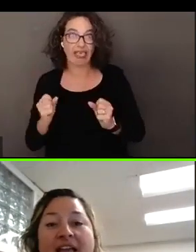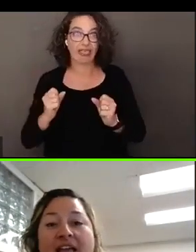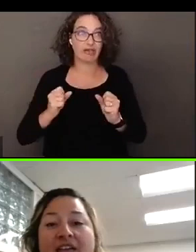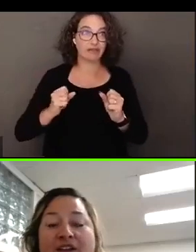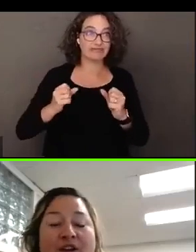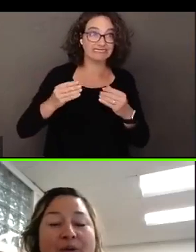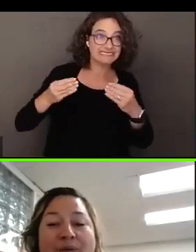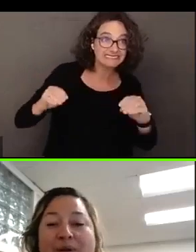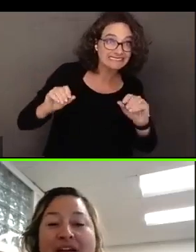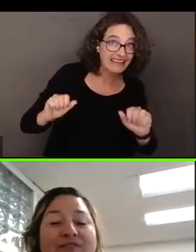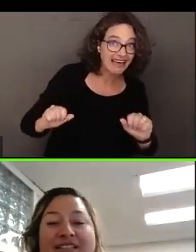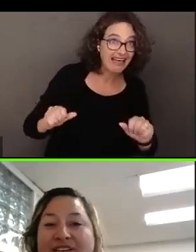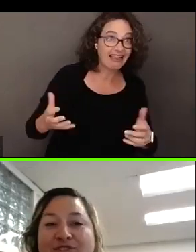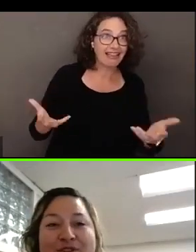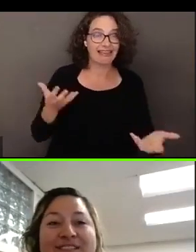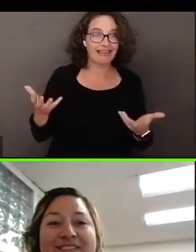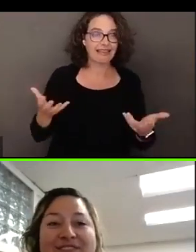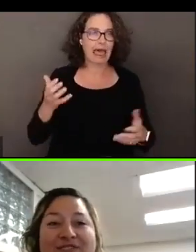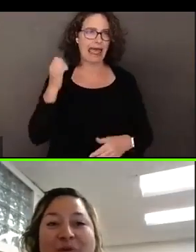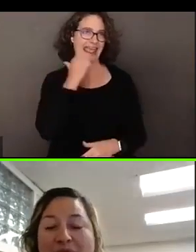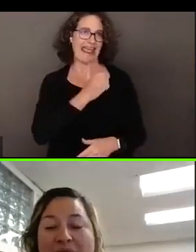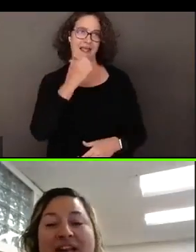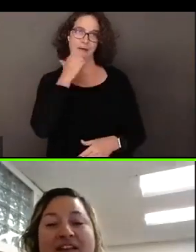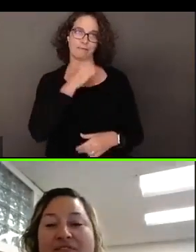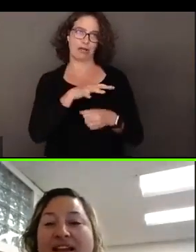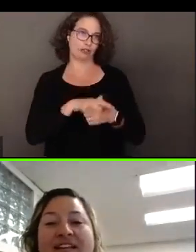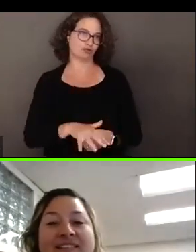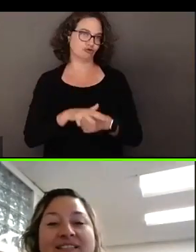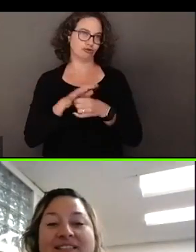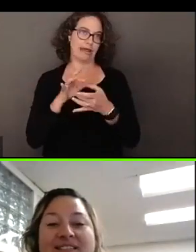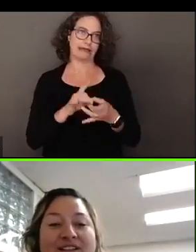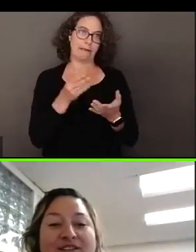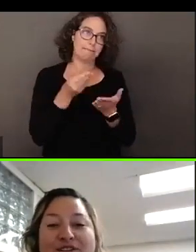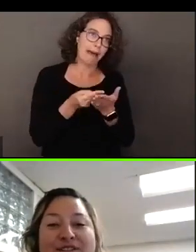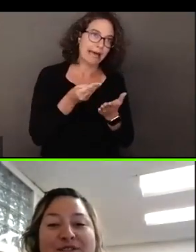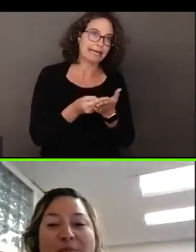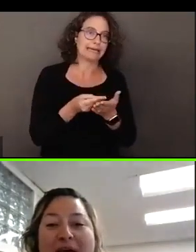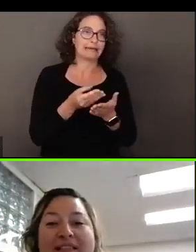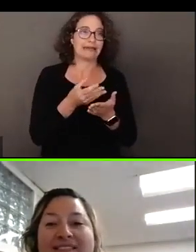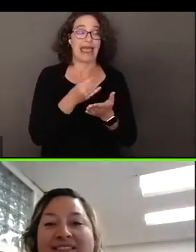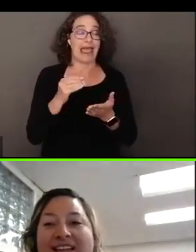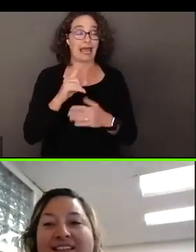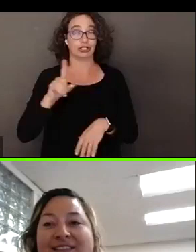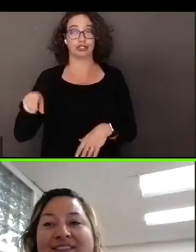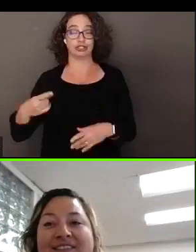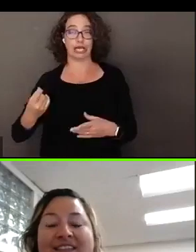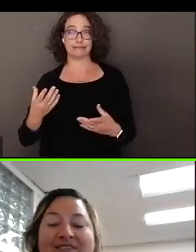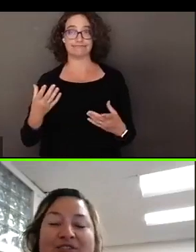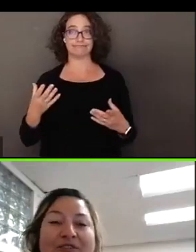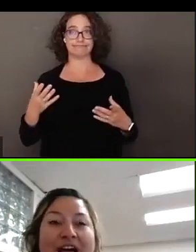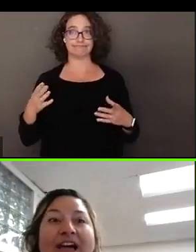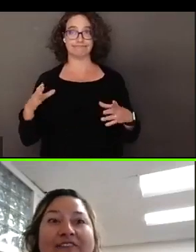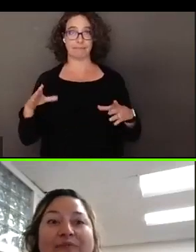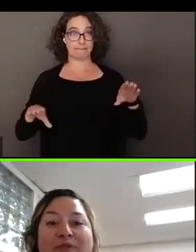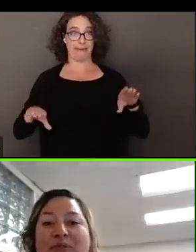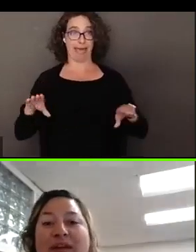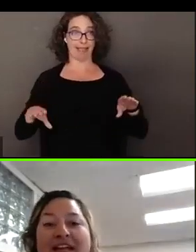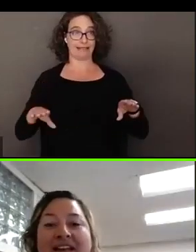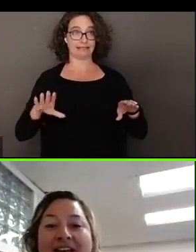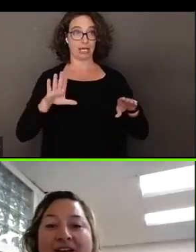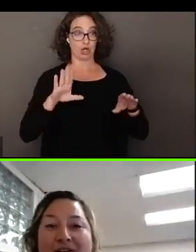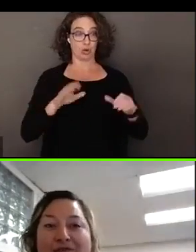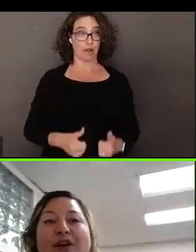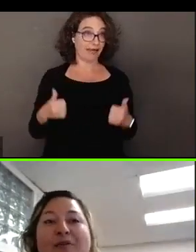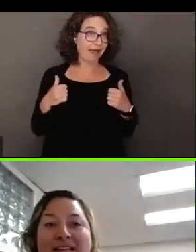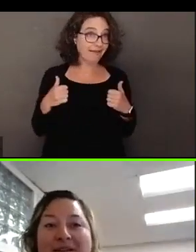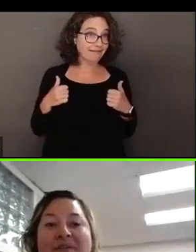market? Everyday stressors with money, finances, and just balancing your life